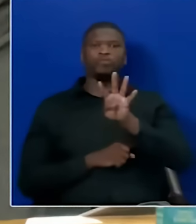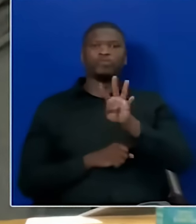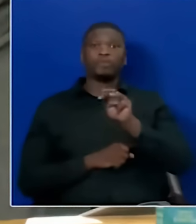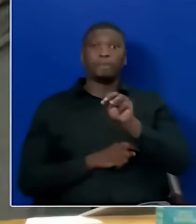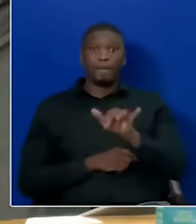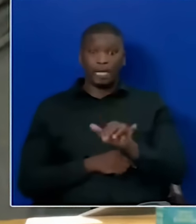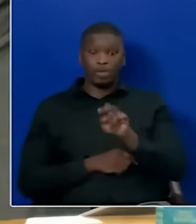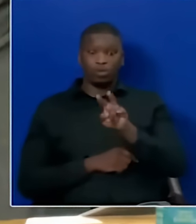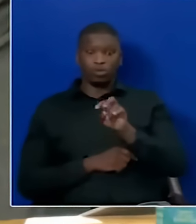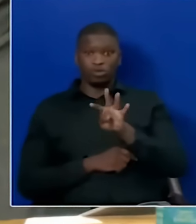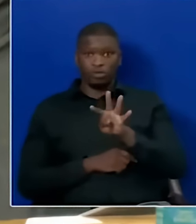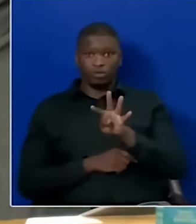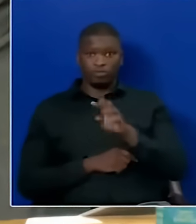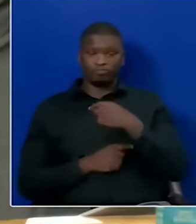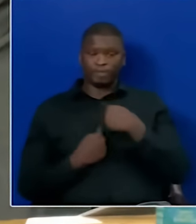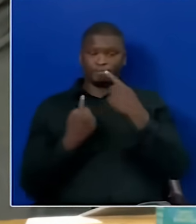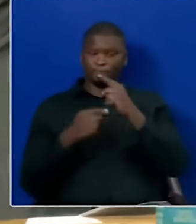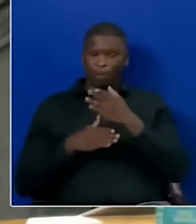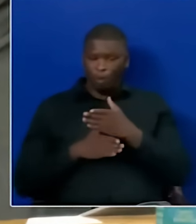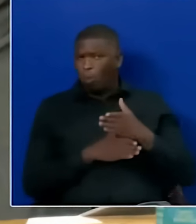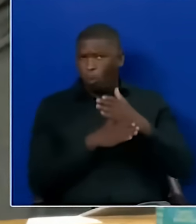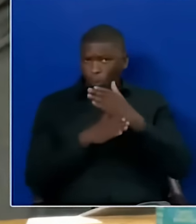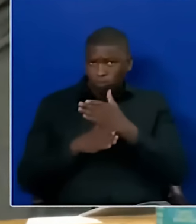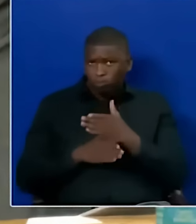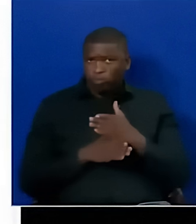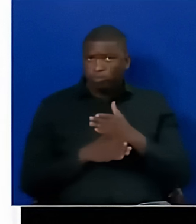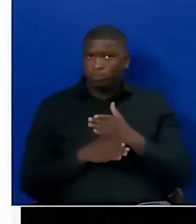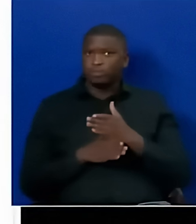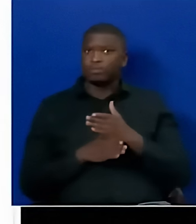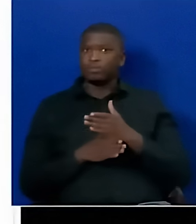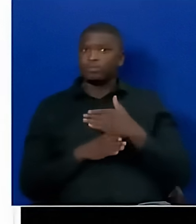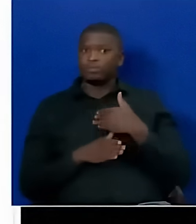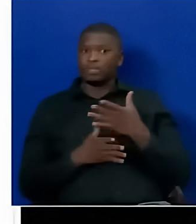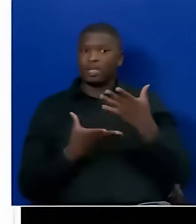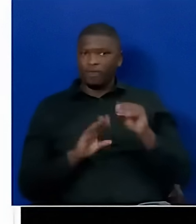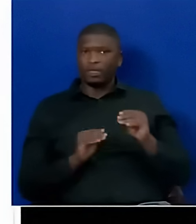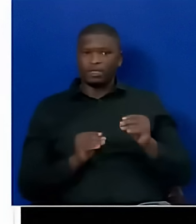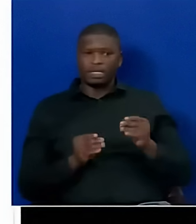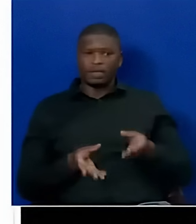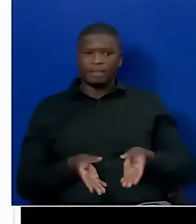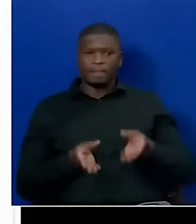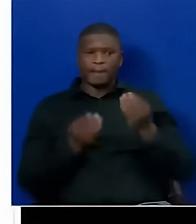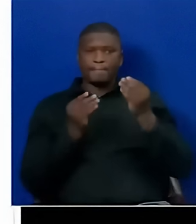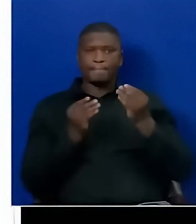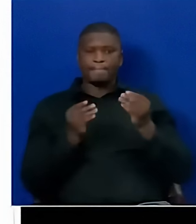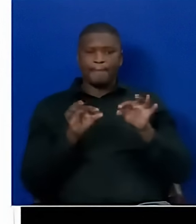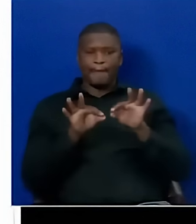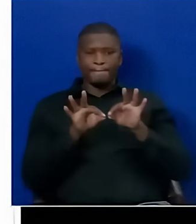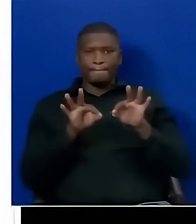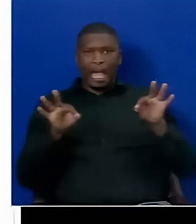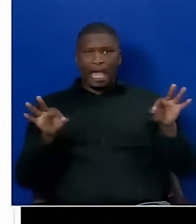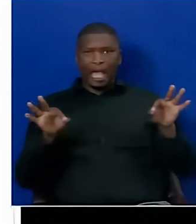official duties, I received an intact sealed evidence bag with number, and he gives a number, marked inter